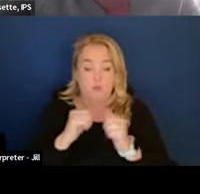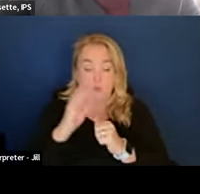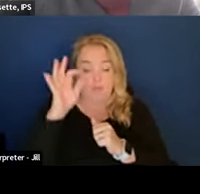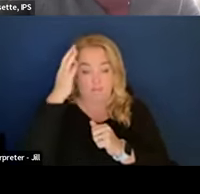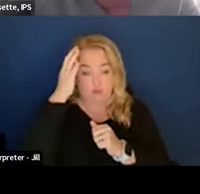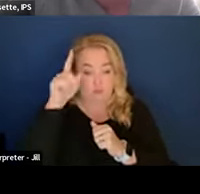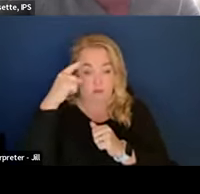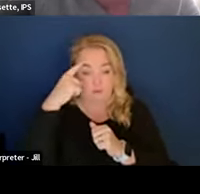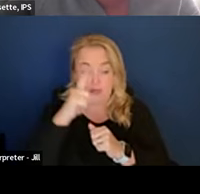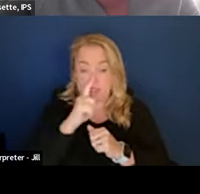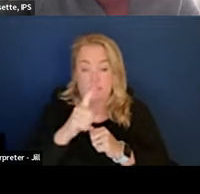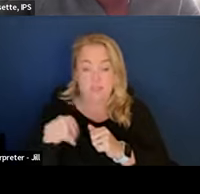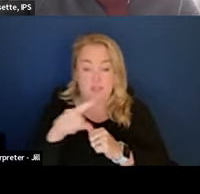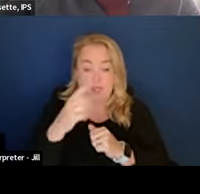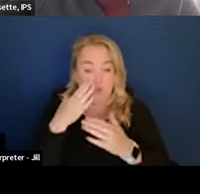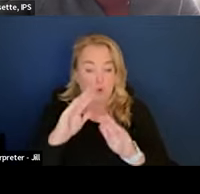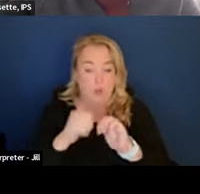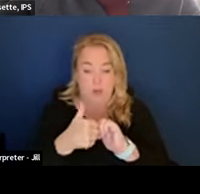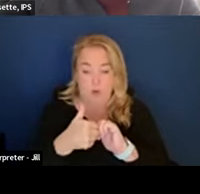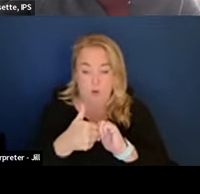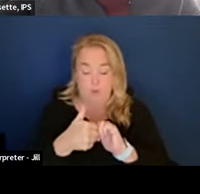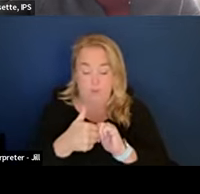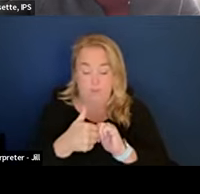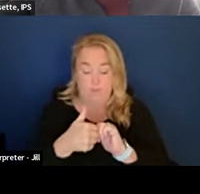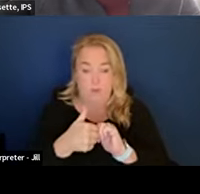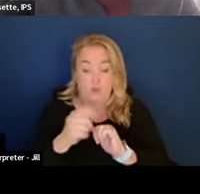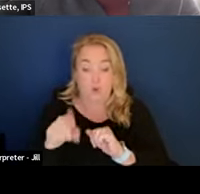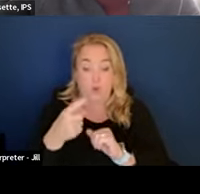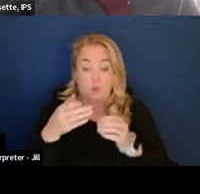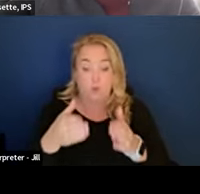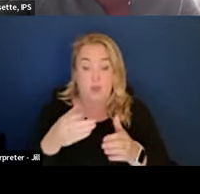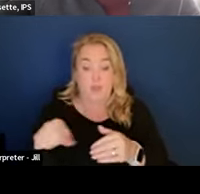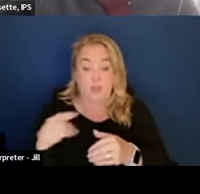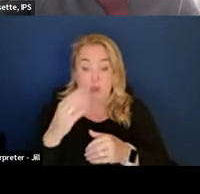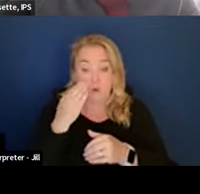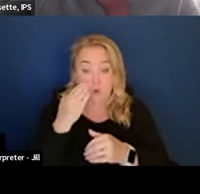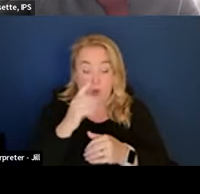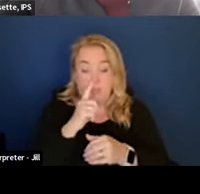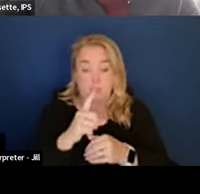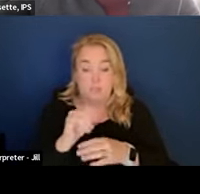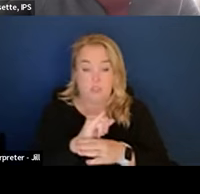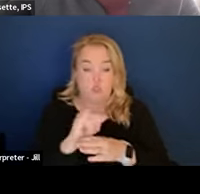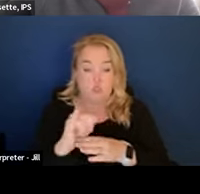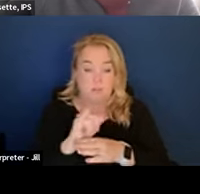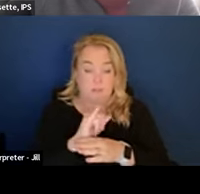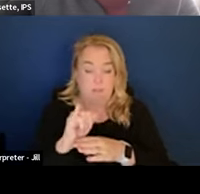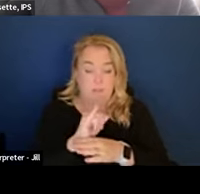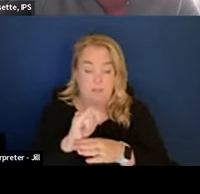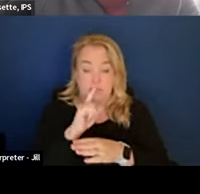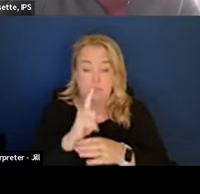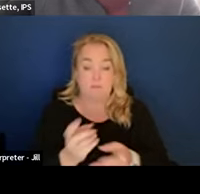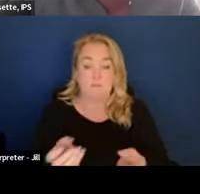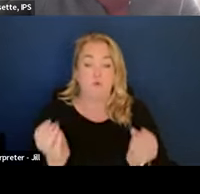government is they really don't know how. And the only way they know how is through internships. And it's so much